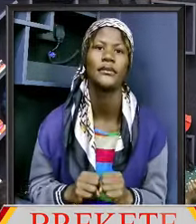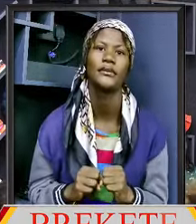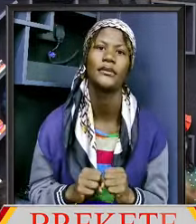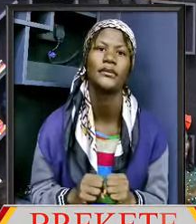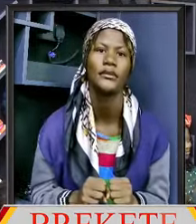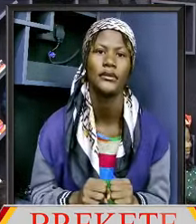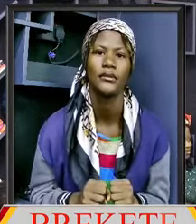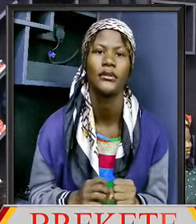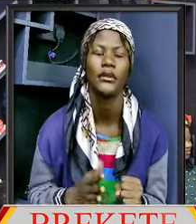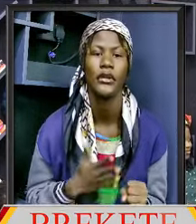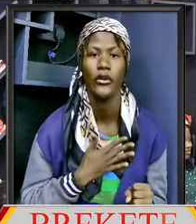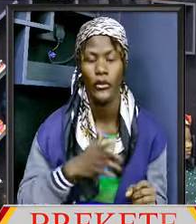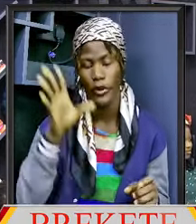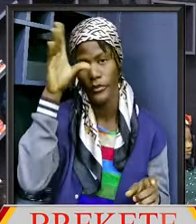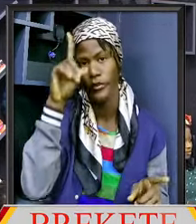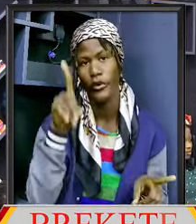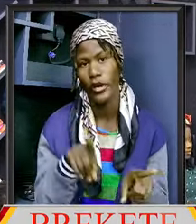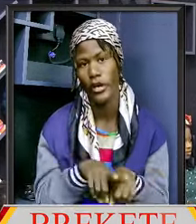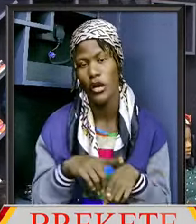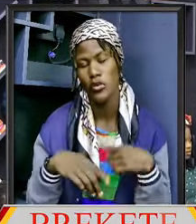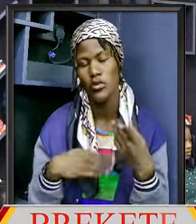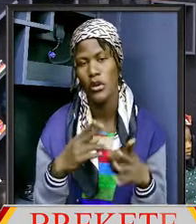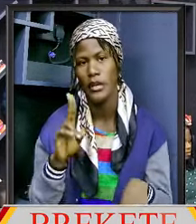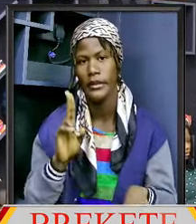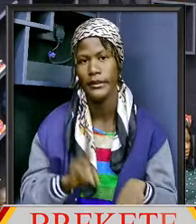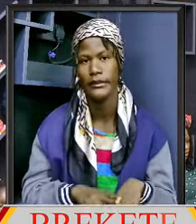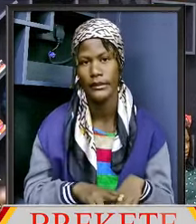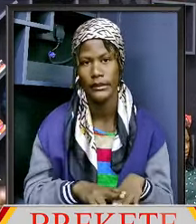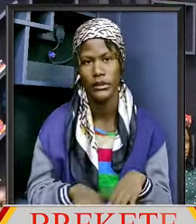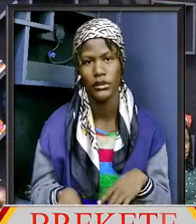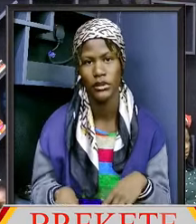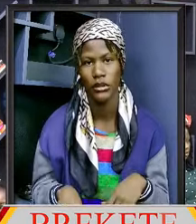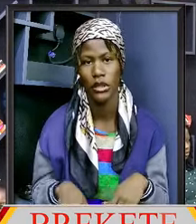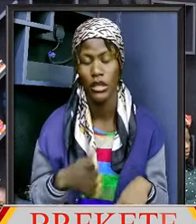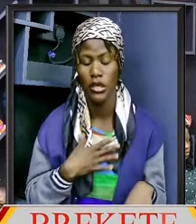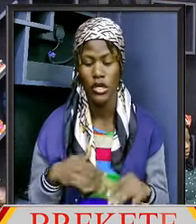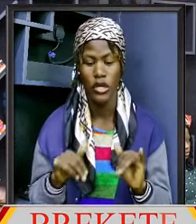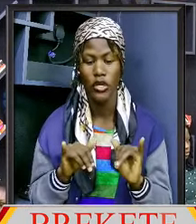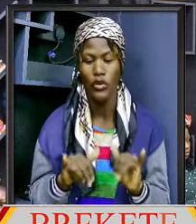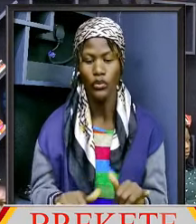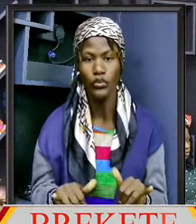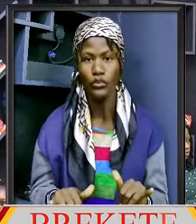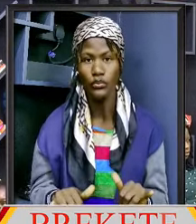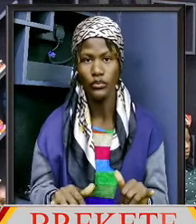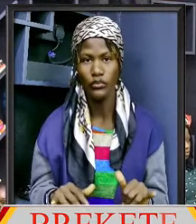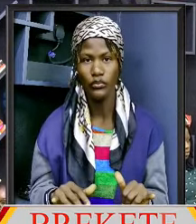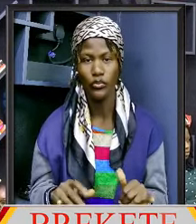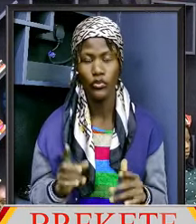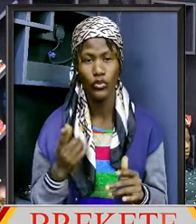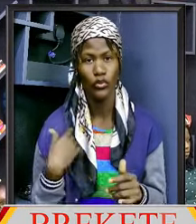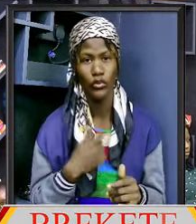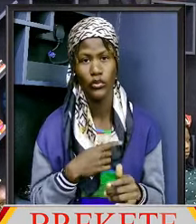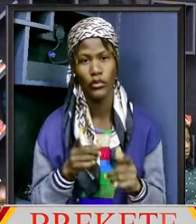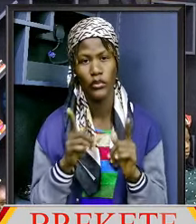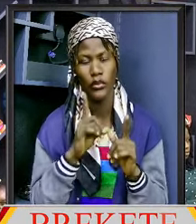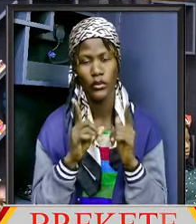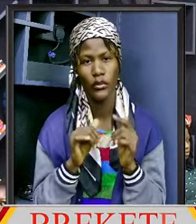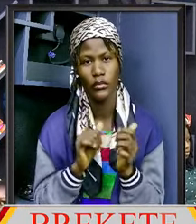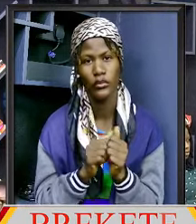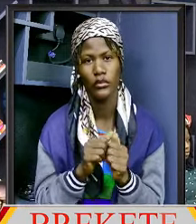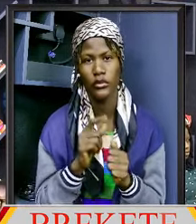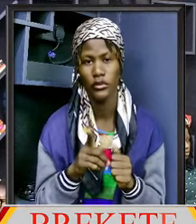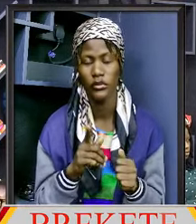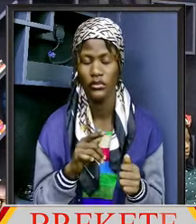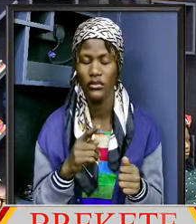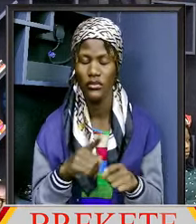Yes, my brother, you go take your seat. You go sit down and you go wait. After the program, we go advise you, tell you the different things where you fit